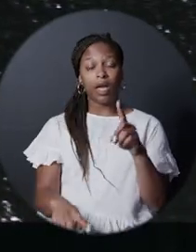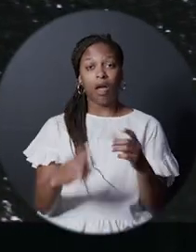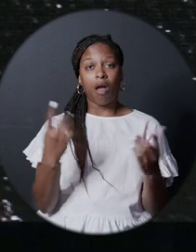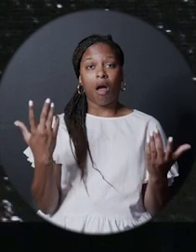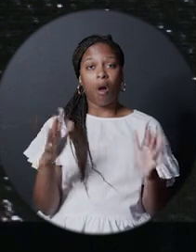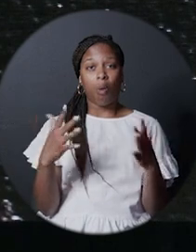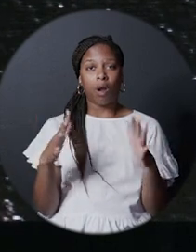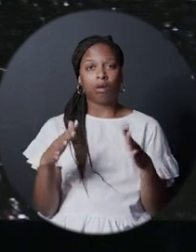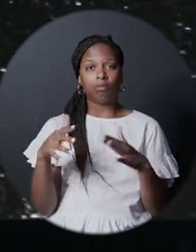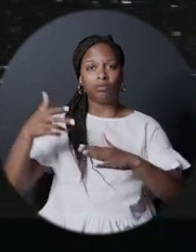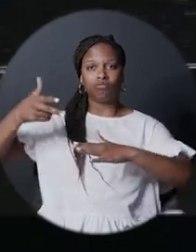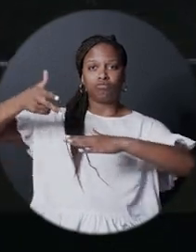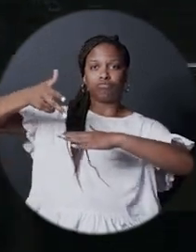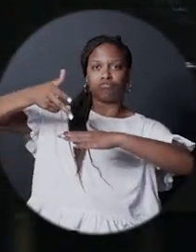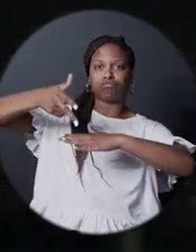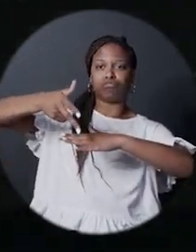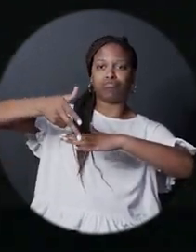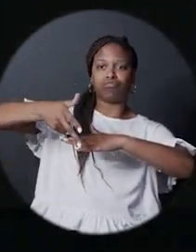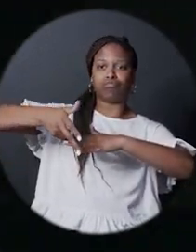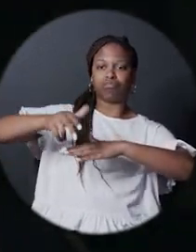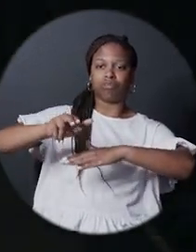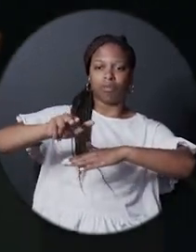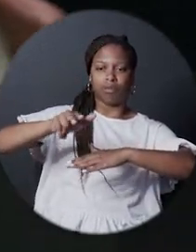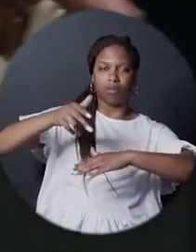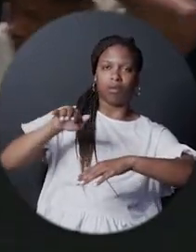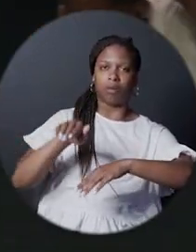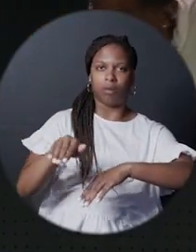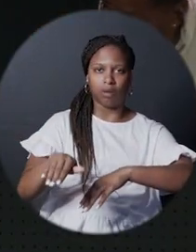Okay? I can't already be sliding